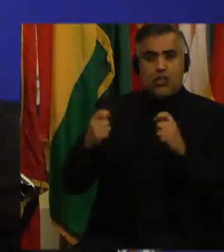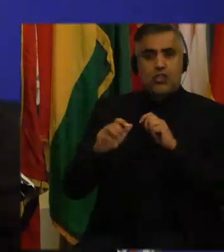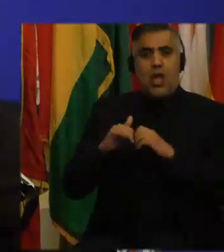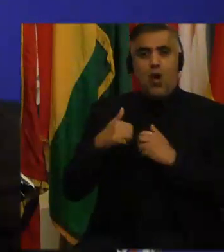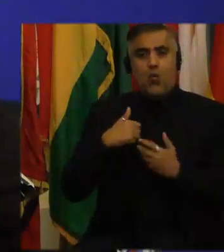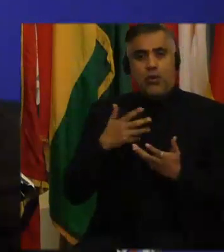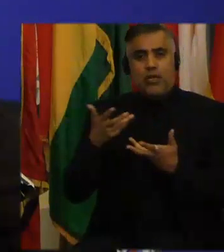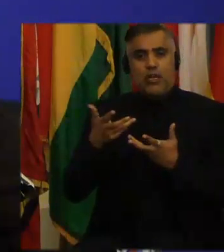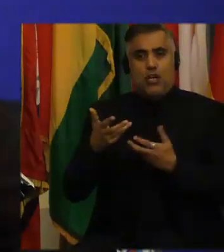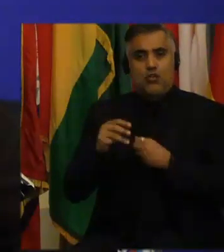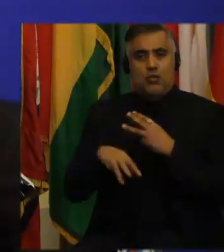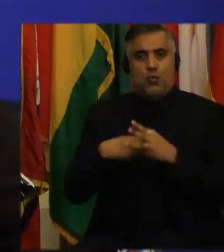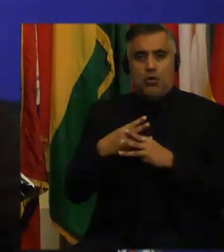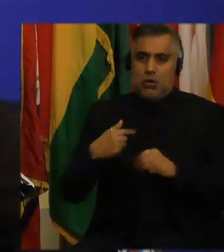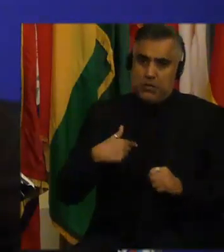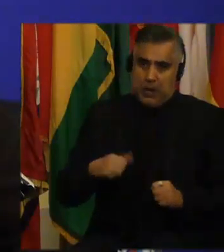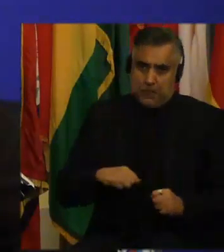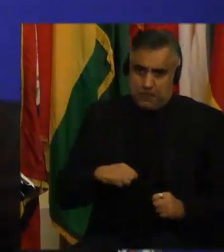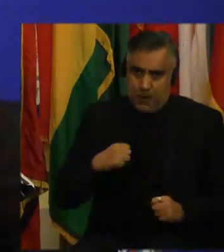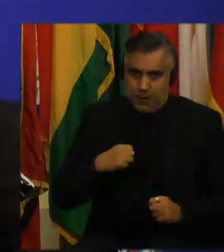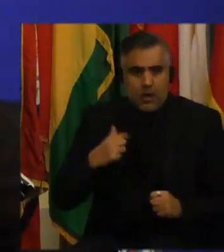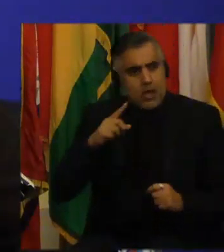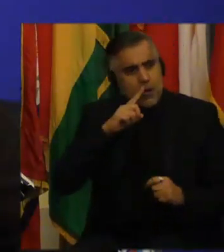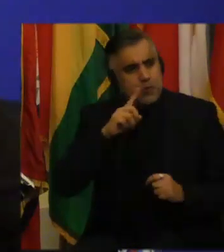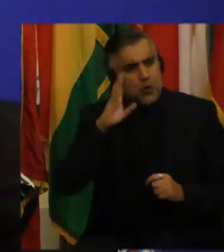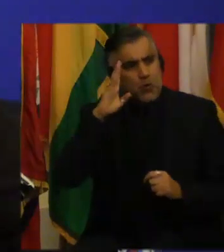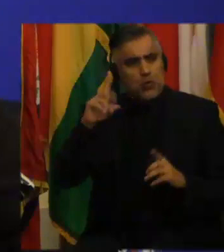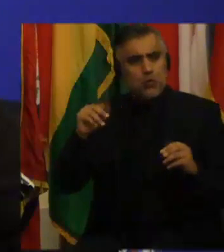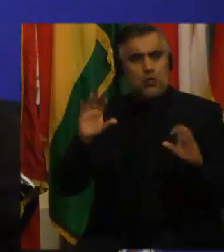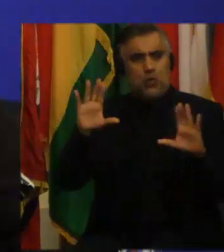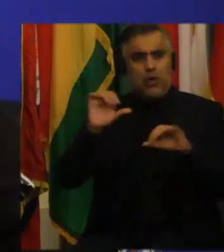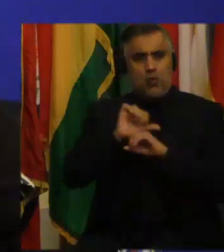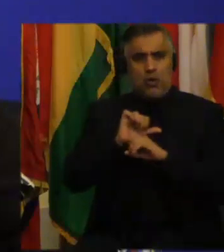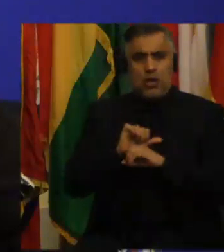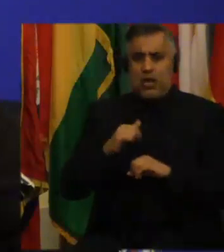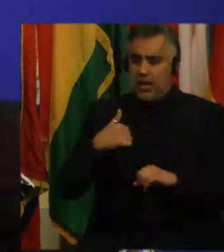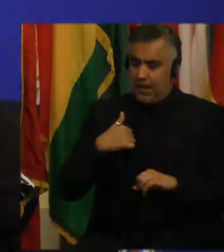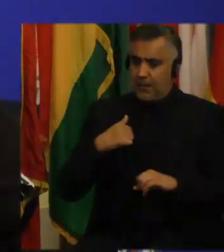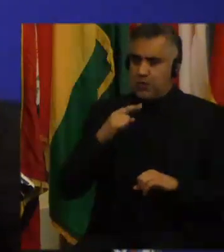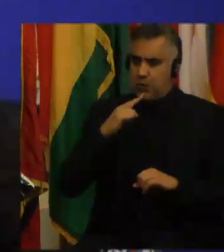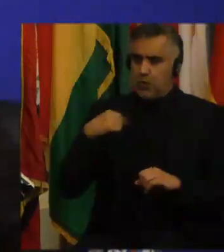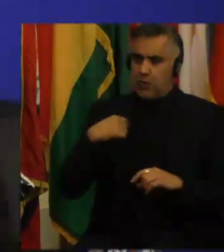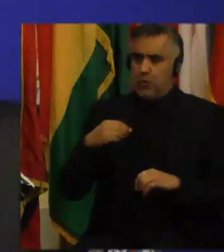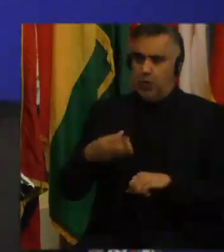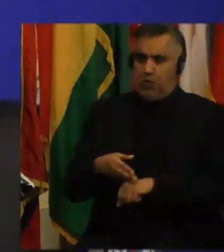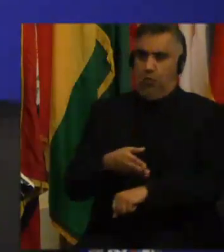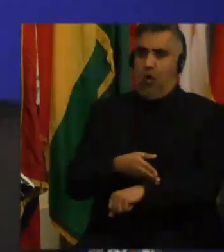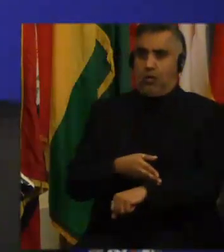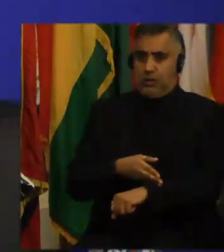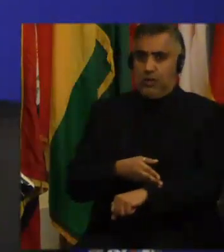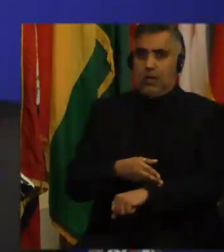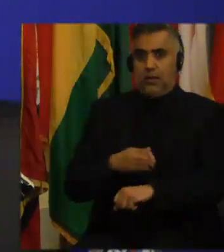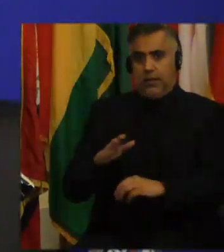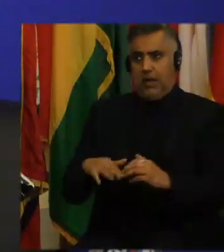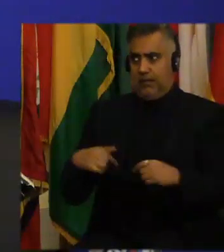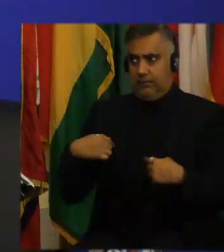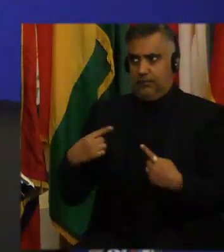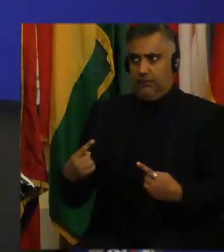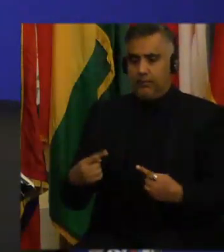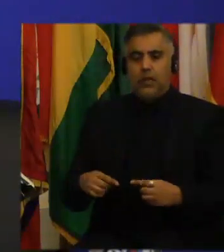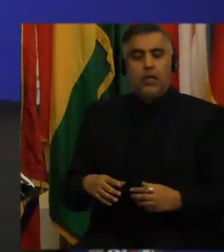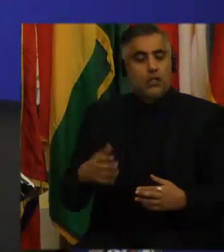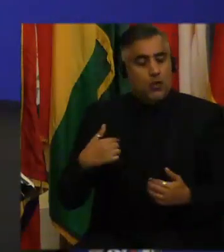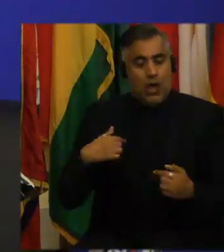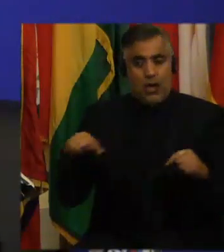world. And I'm extremely proud of that, and I'm sure we'll do good work. But I'm also sure we'll make more progress than we have to date. So I'm